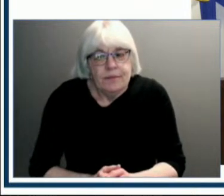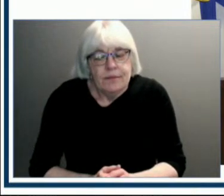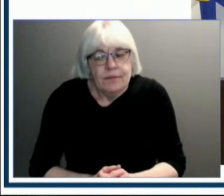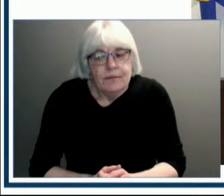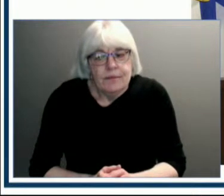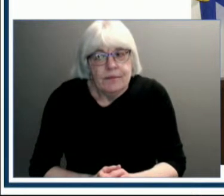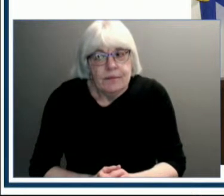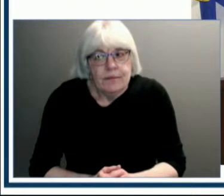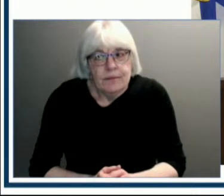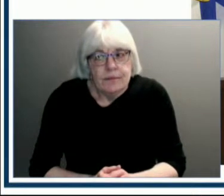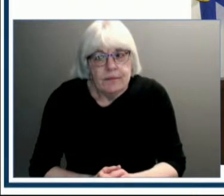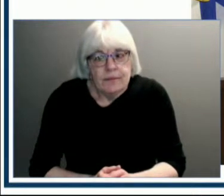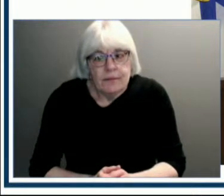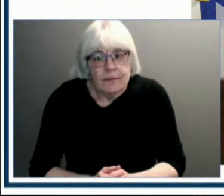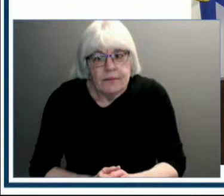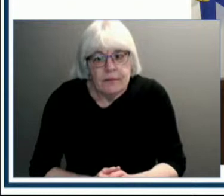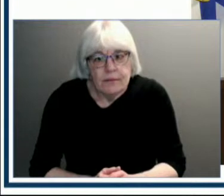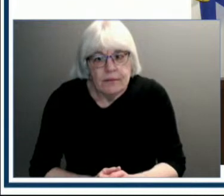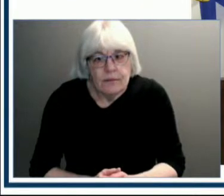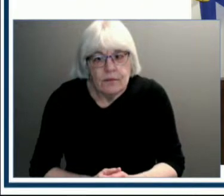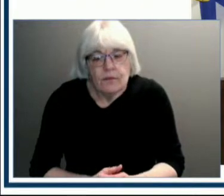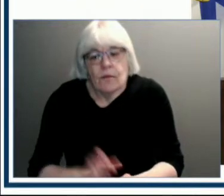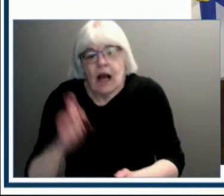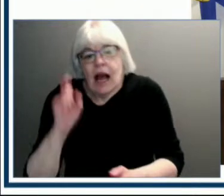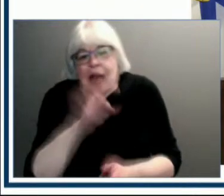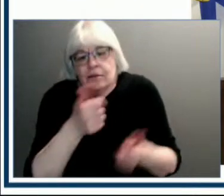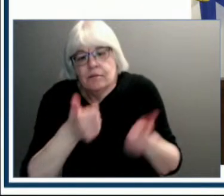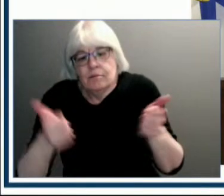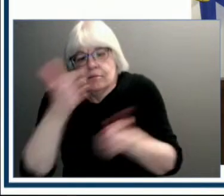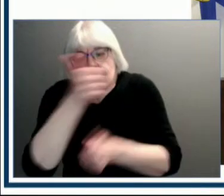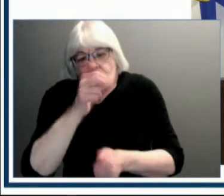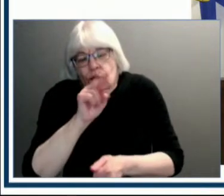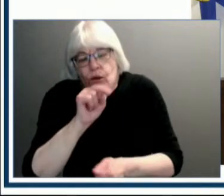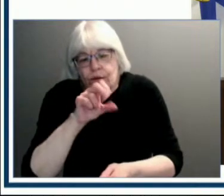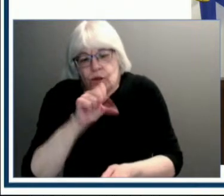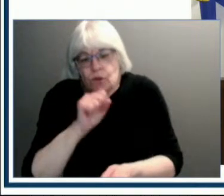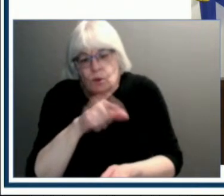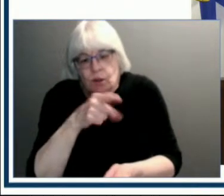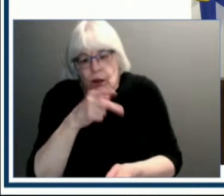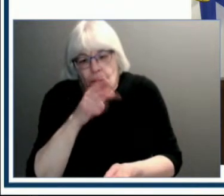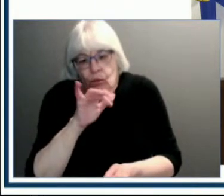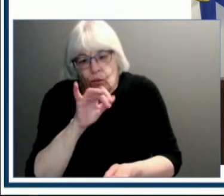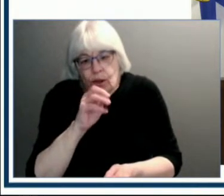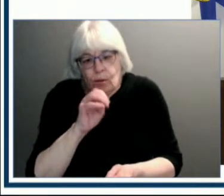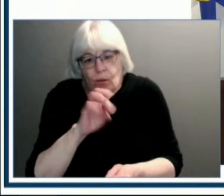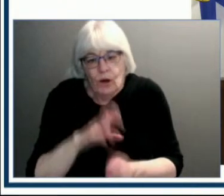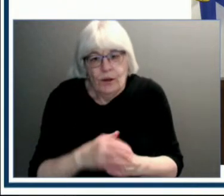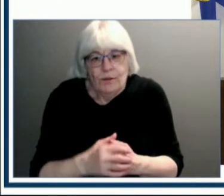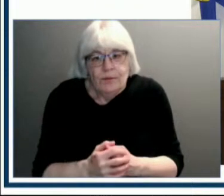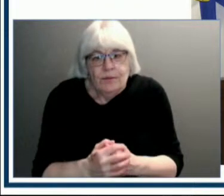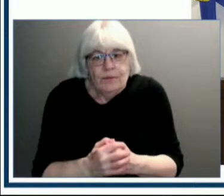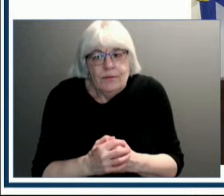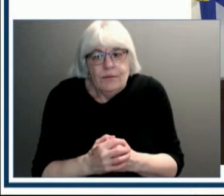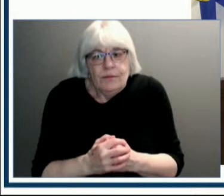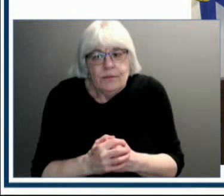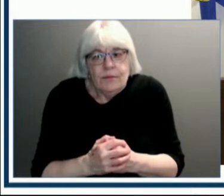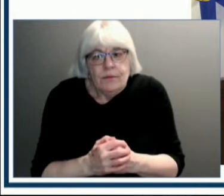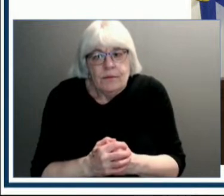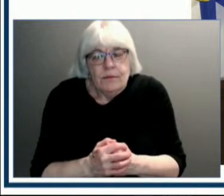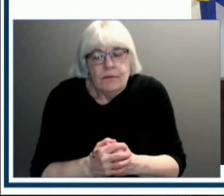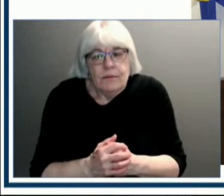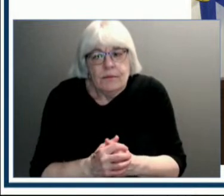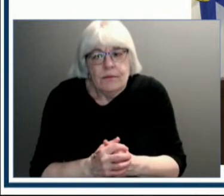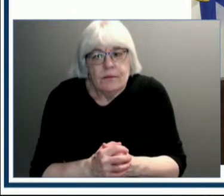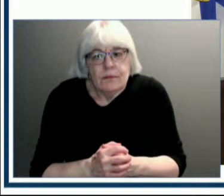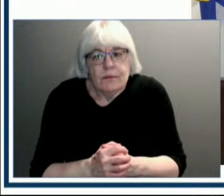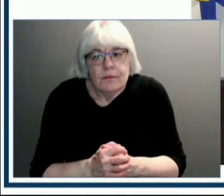Premier, how many rapid test kits are expected for Nova Scotia? And that may be a question for Dr. Strang as well.